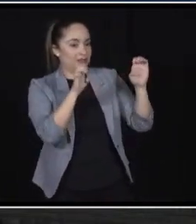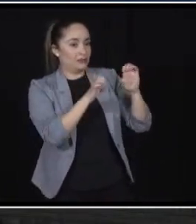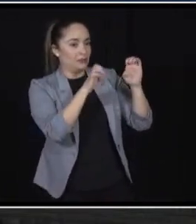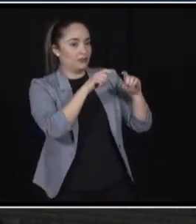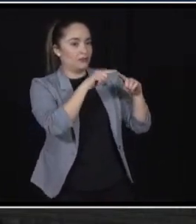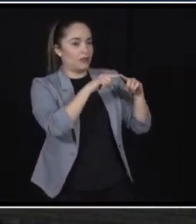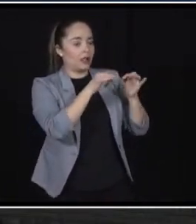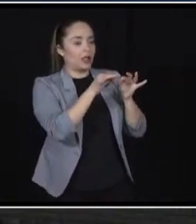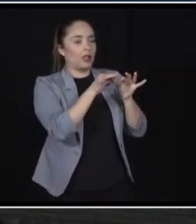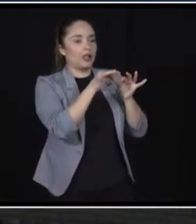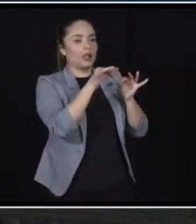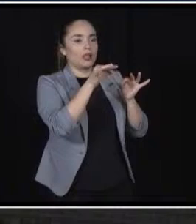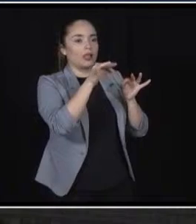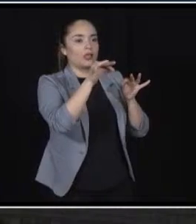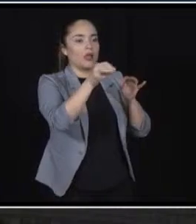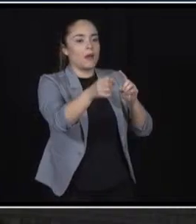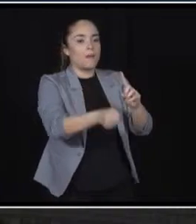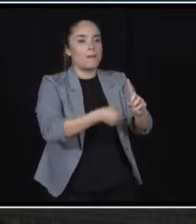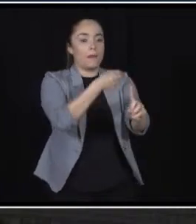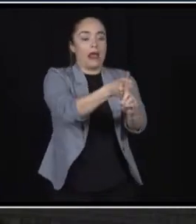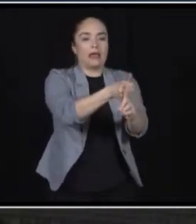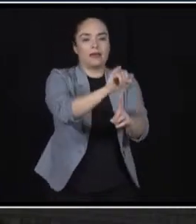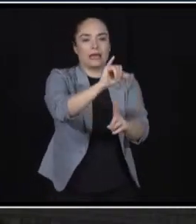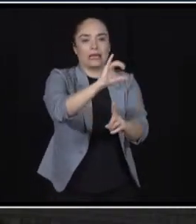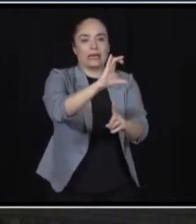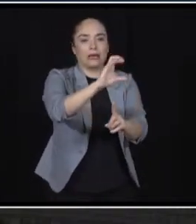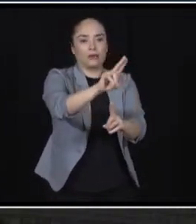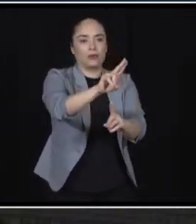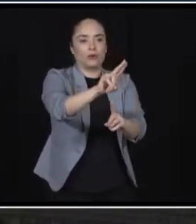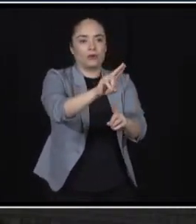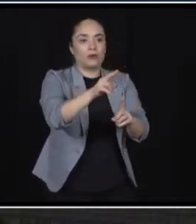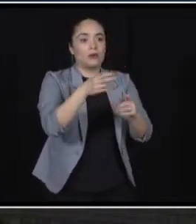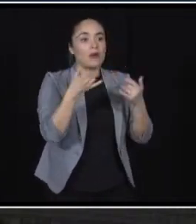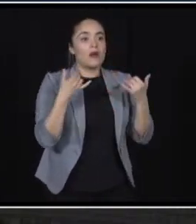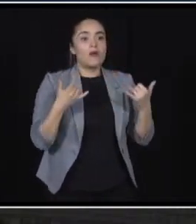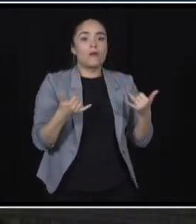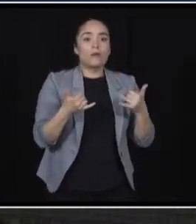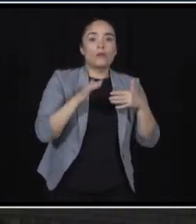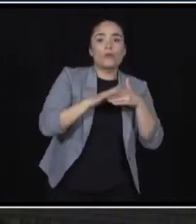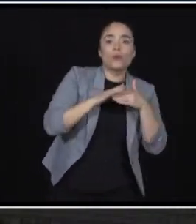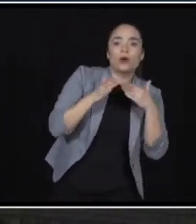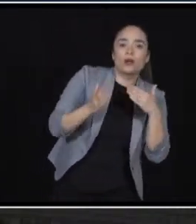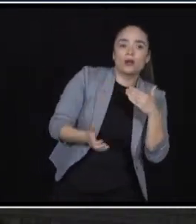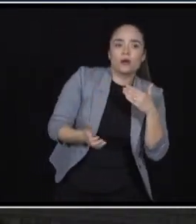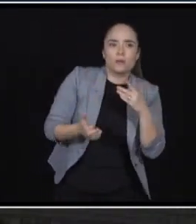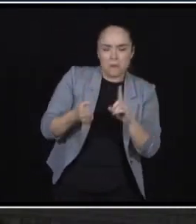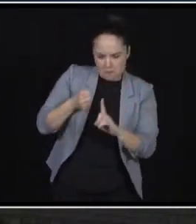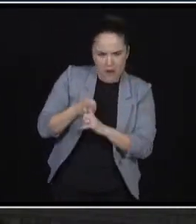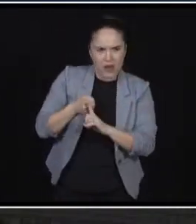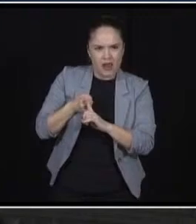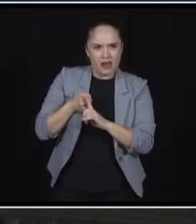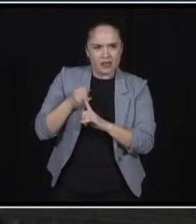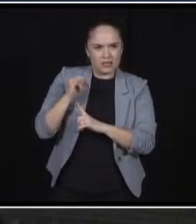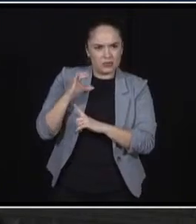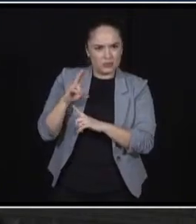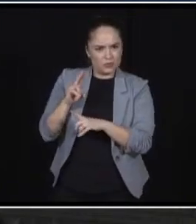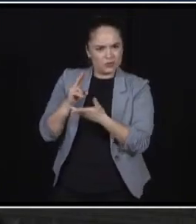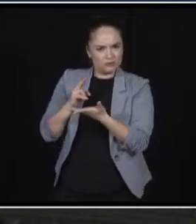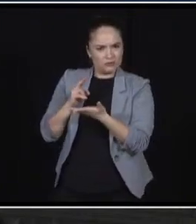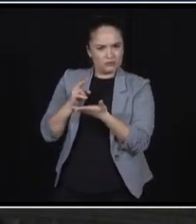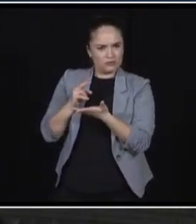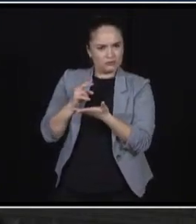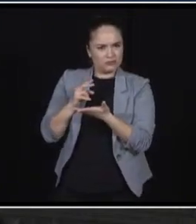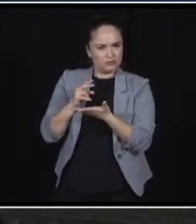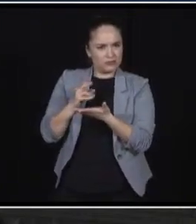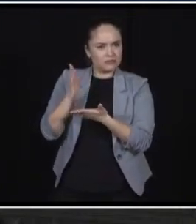It's rising faster and sometimes quicker than we had seen with the case counts and that level there, because some people are going to the hospital who had not been